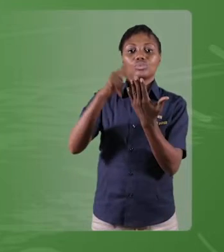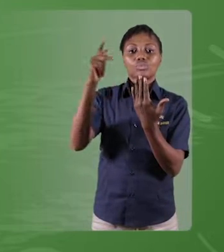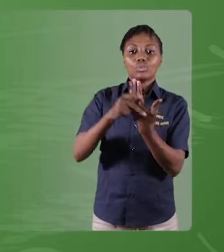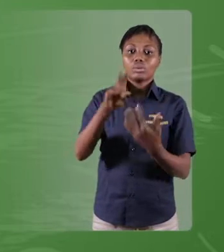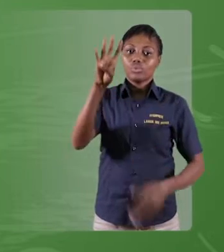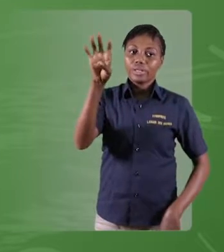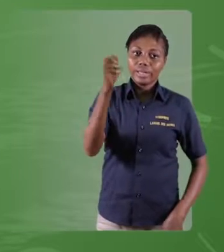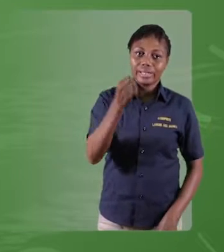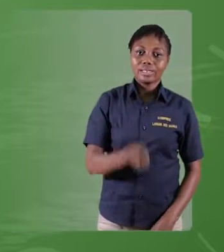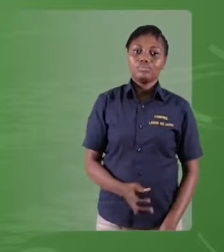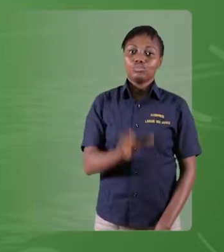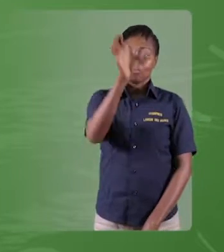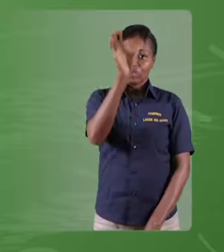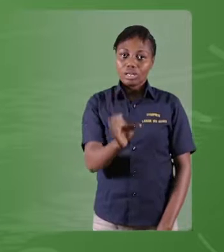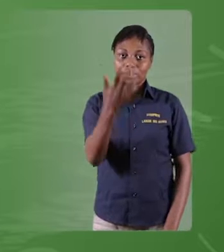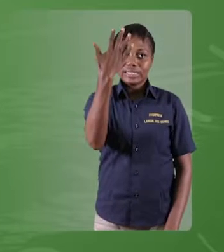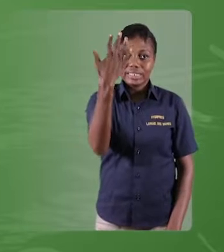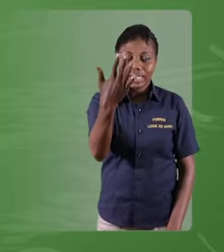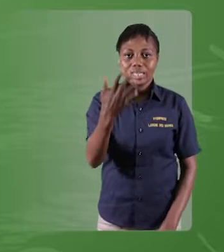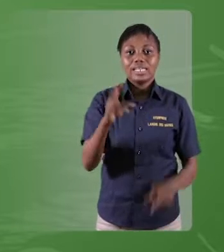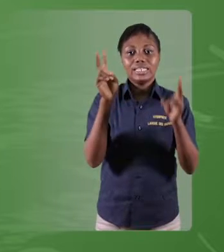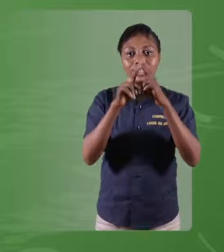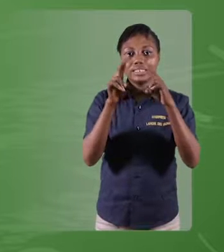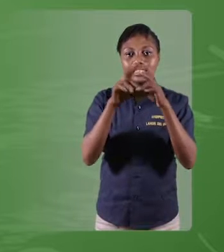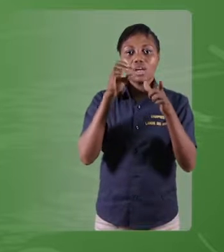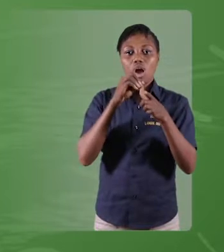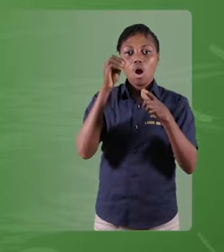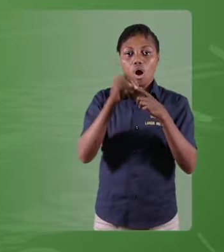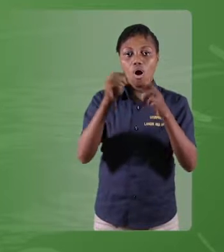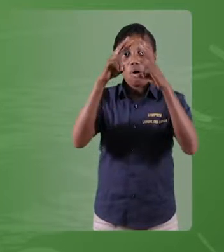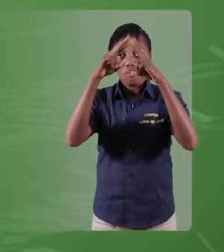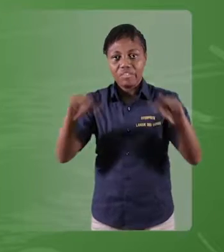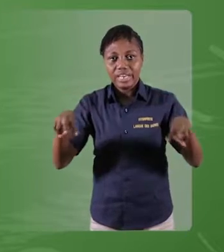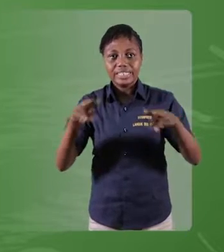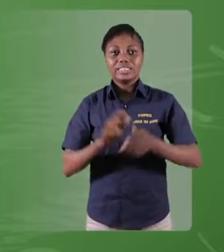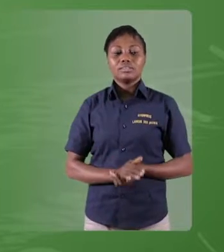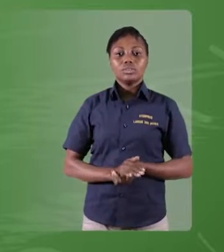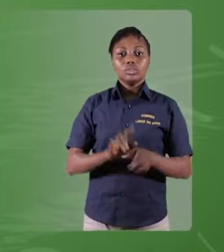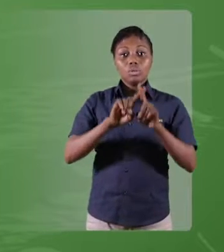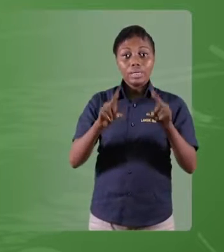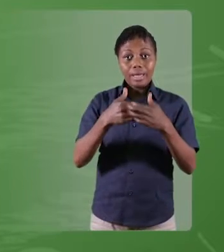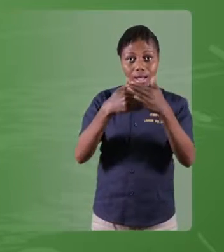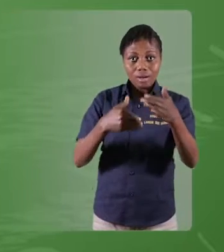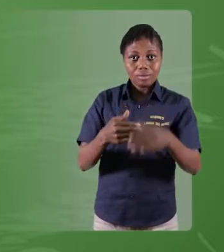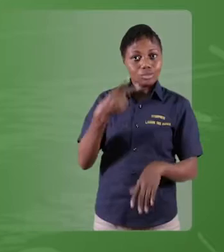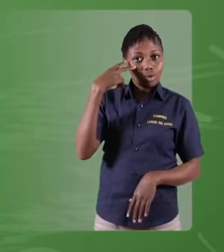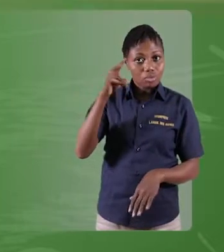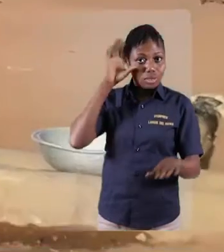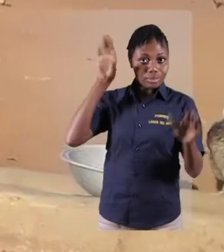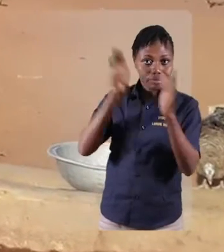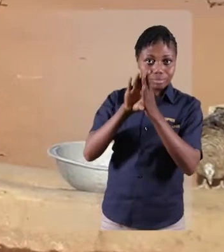Quatrième, Unit 5, City or Village. Before we go further in this lesson, I'll ask you to look at this